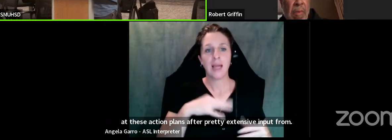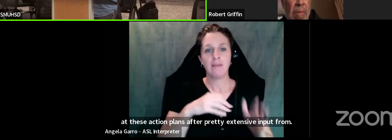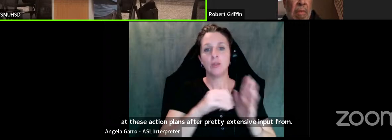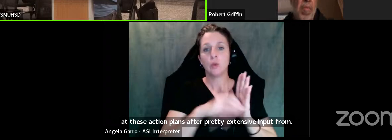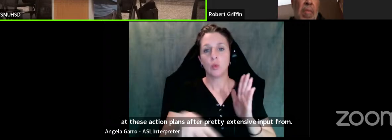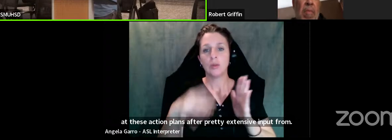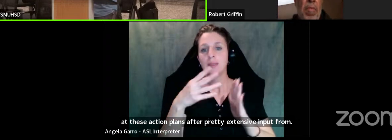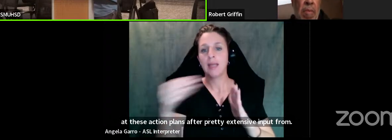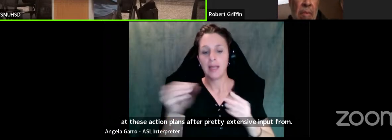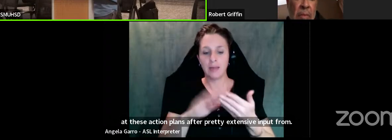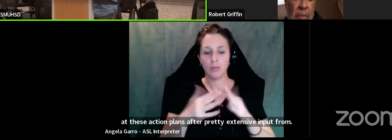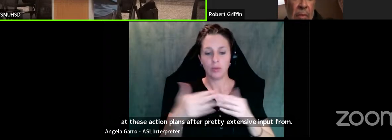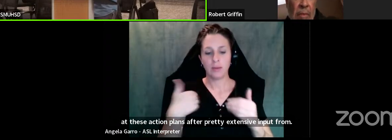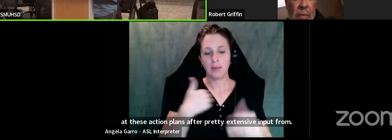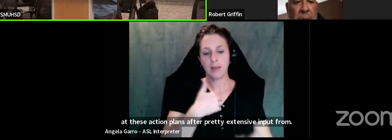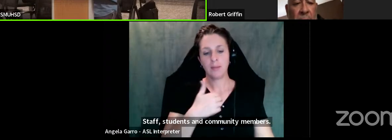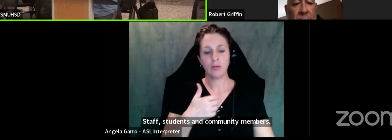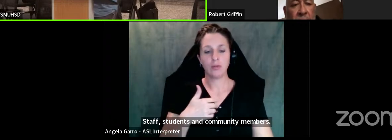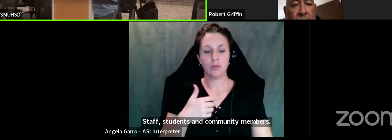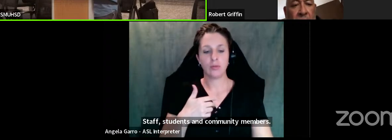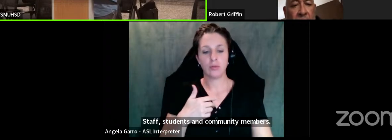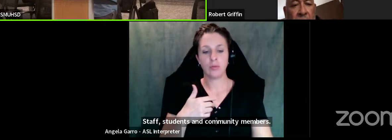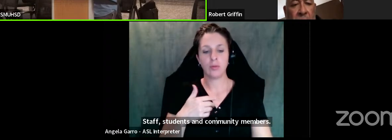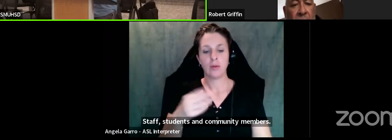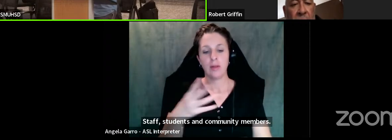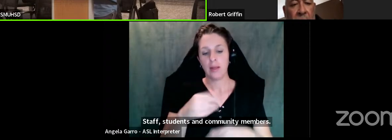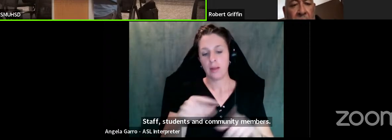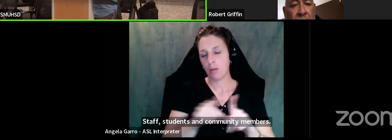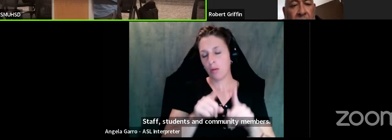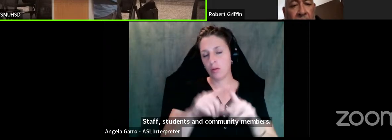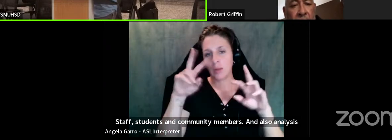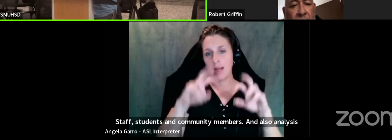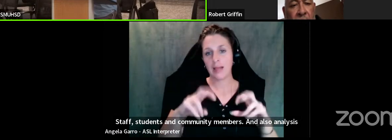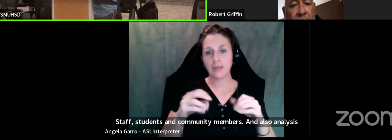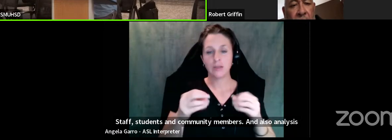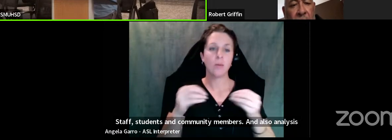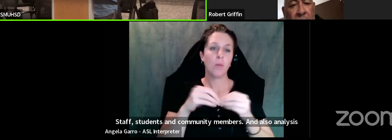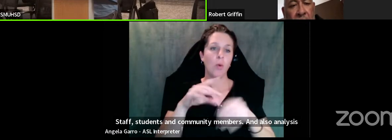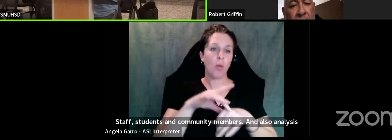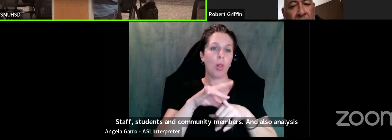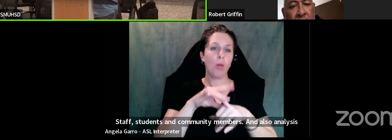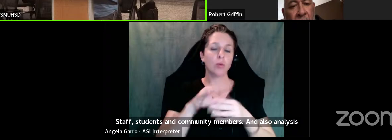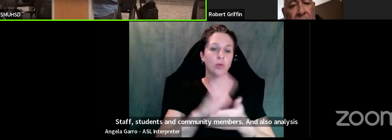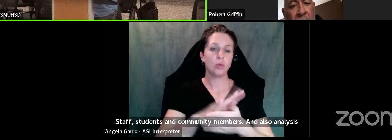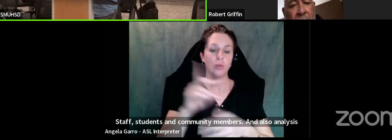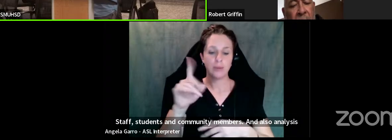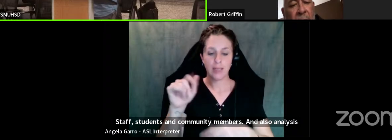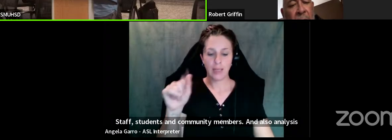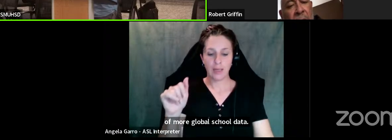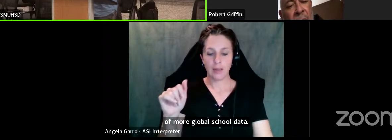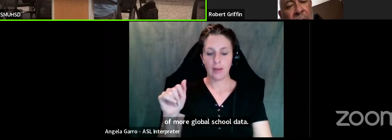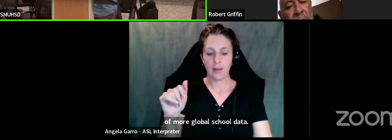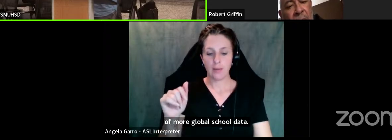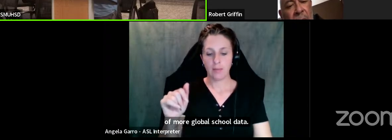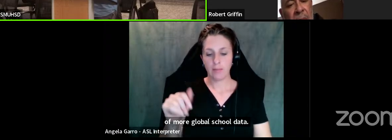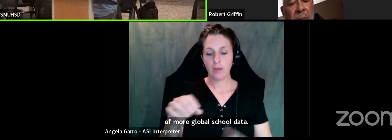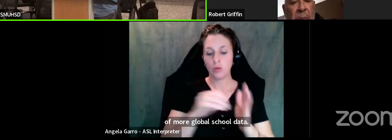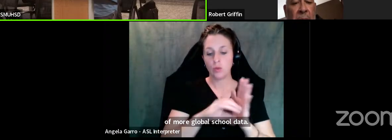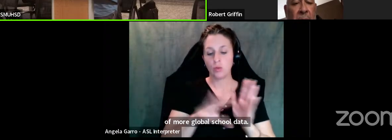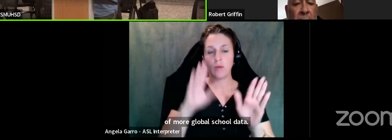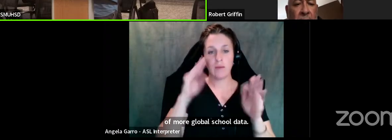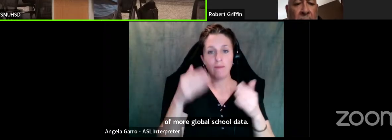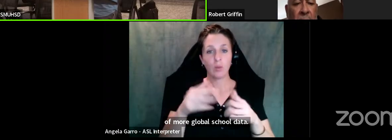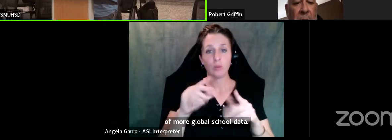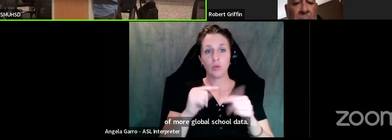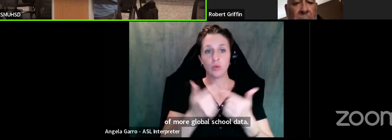and community members, and also analysis of more global school data. The student focus group that